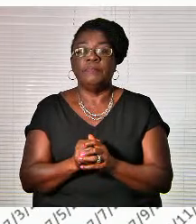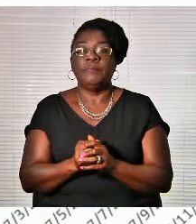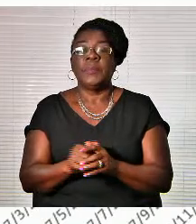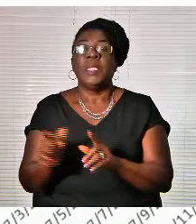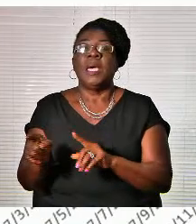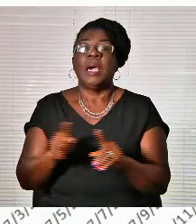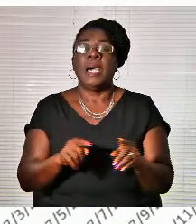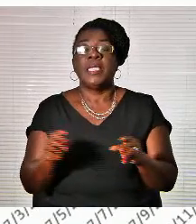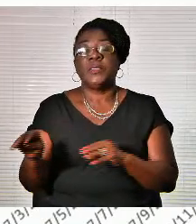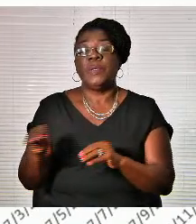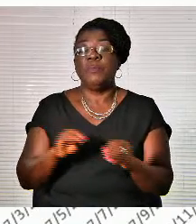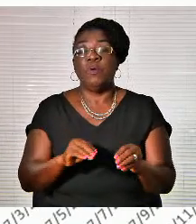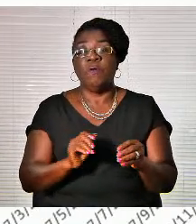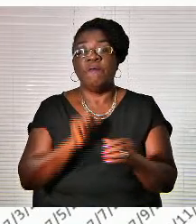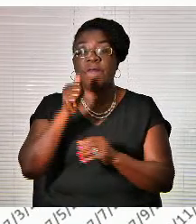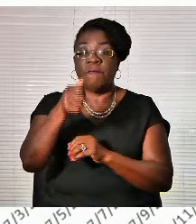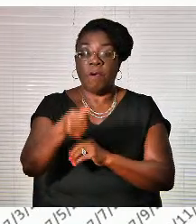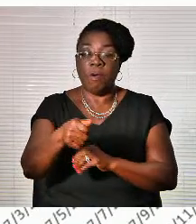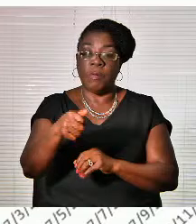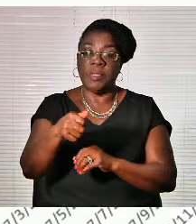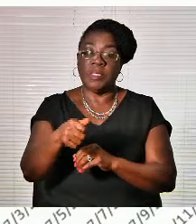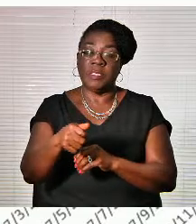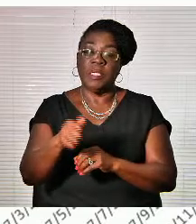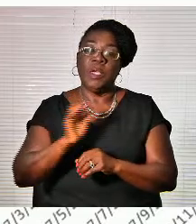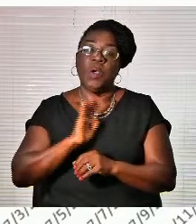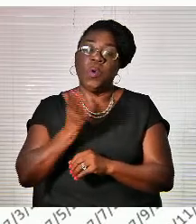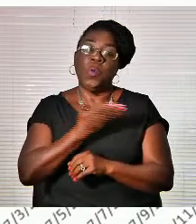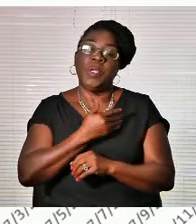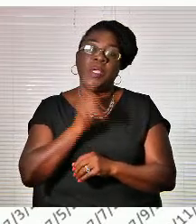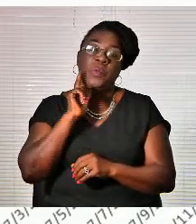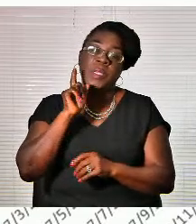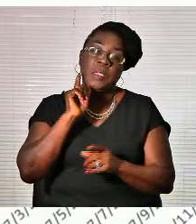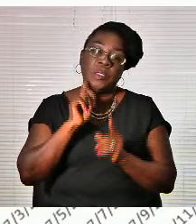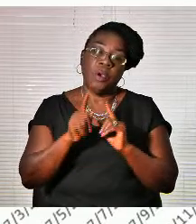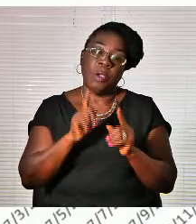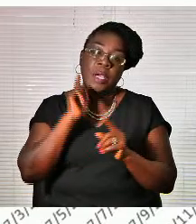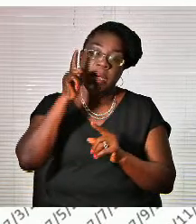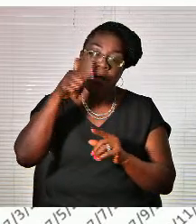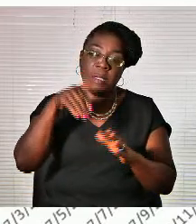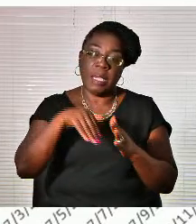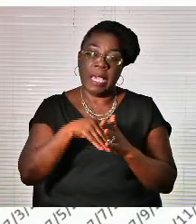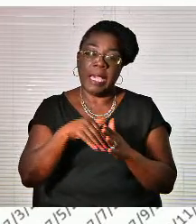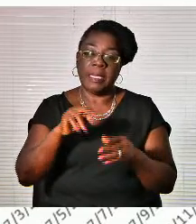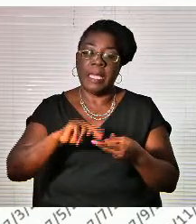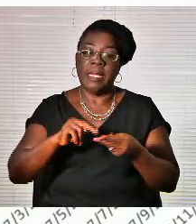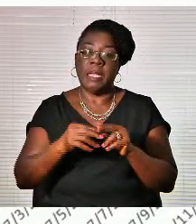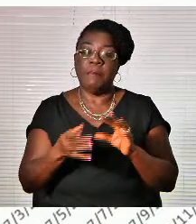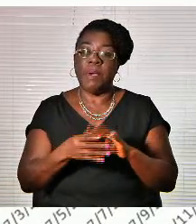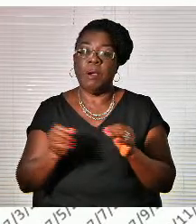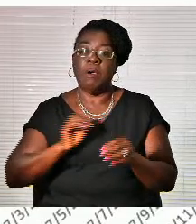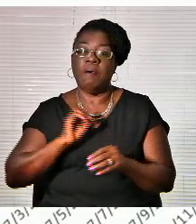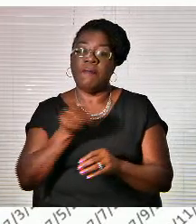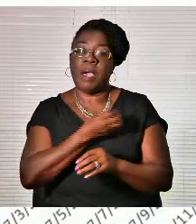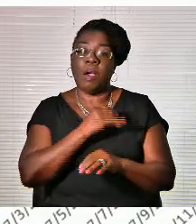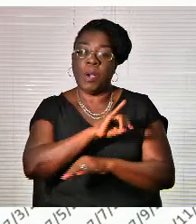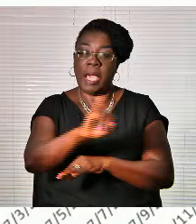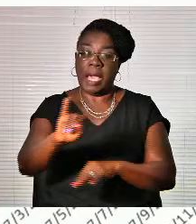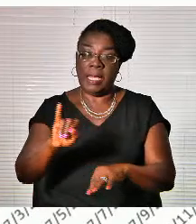As we move forward in today's press conference, we are going to look across a number of our islands.